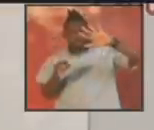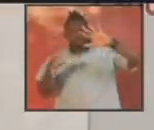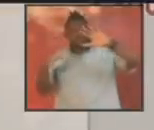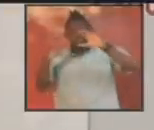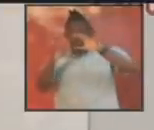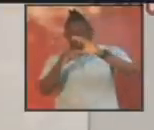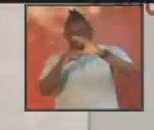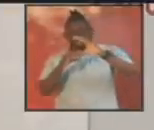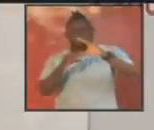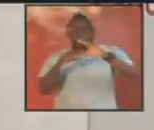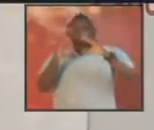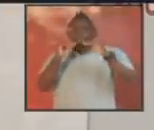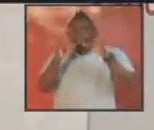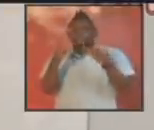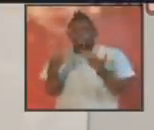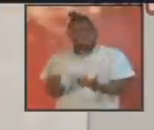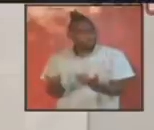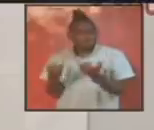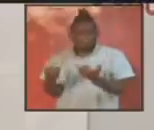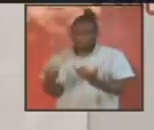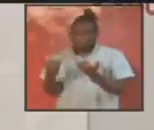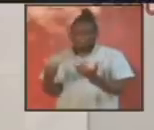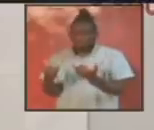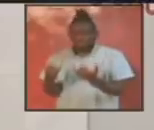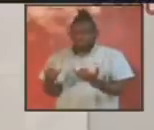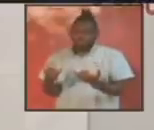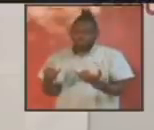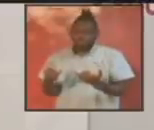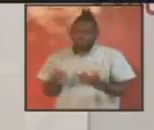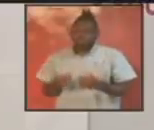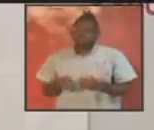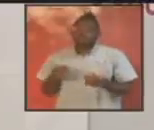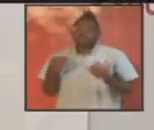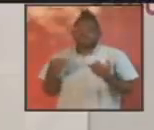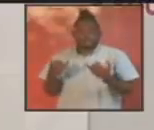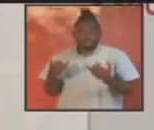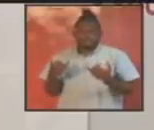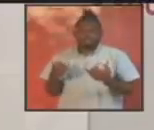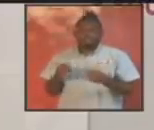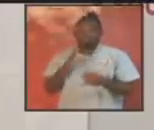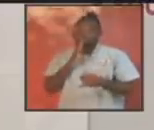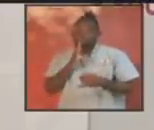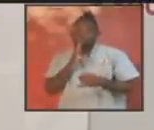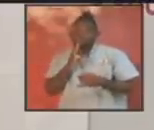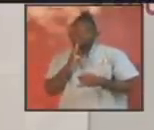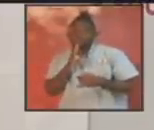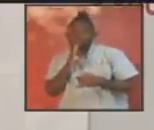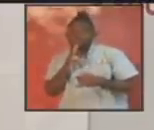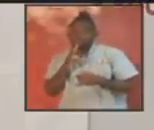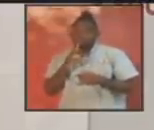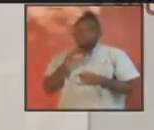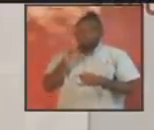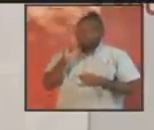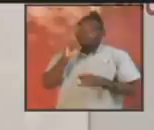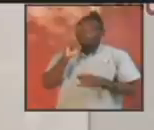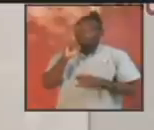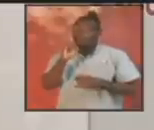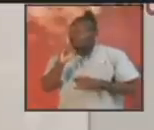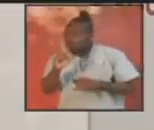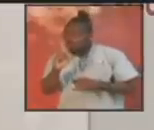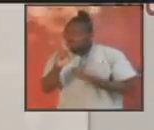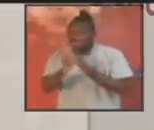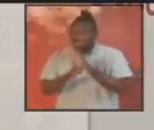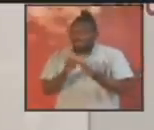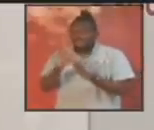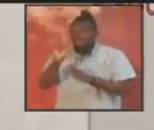And the item of business currently under discussion, 1 hour and 20 minutes have been dedicated at